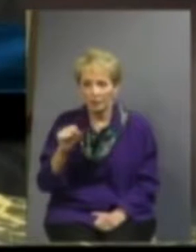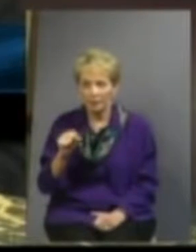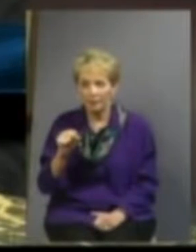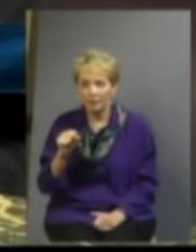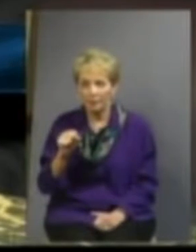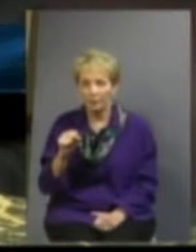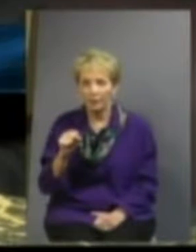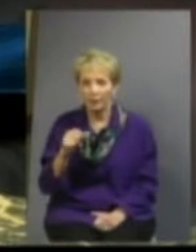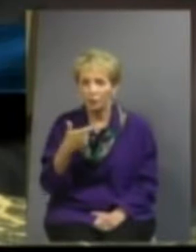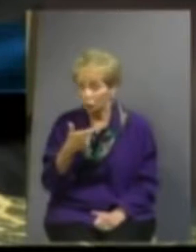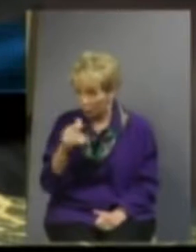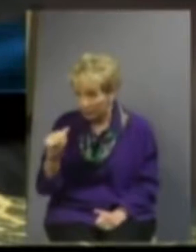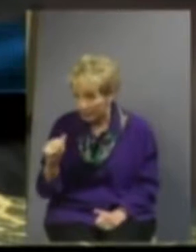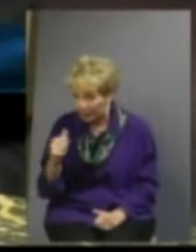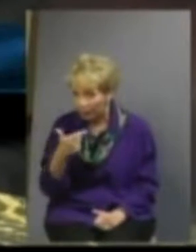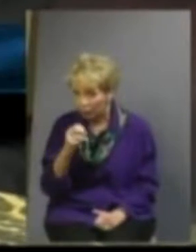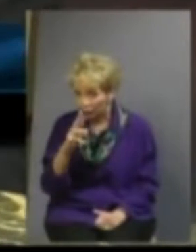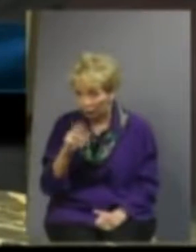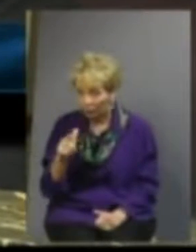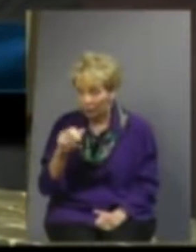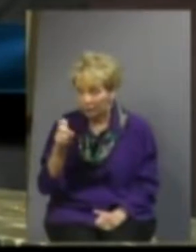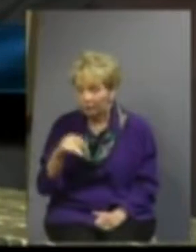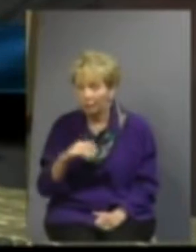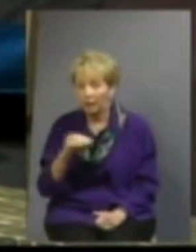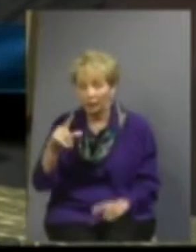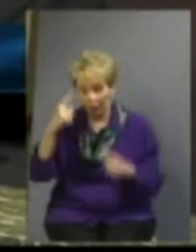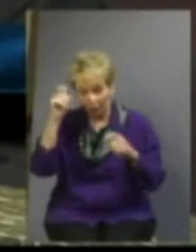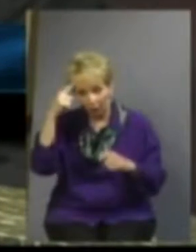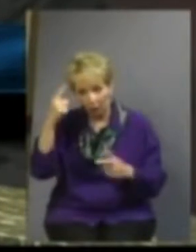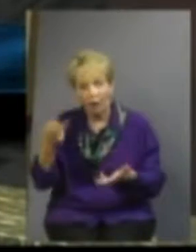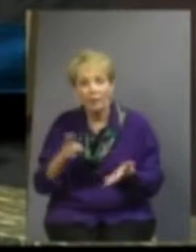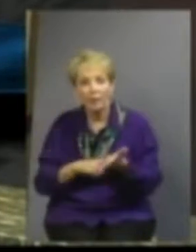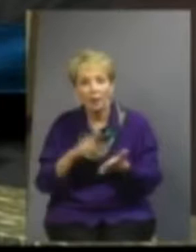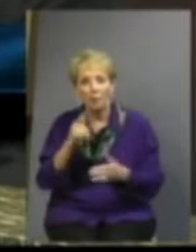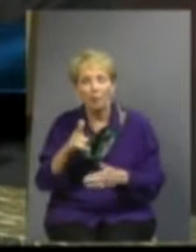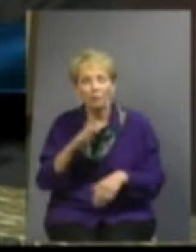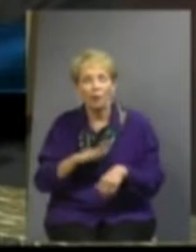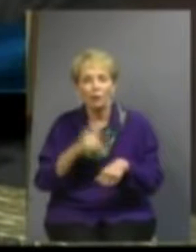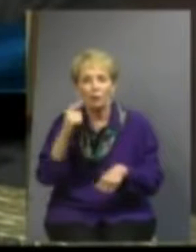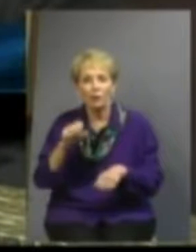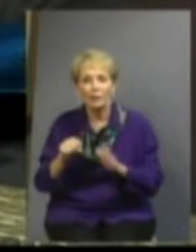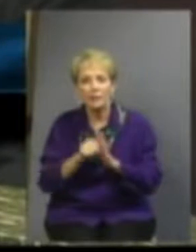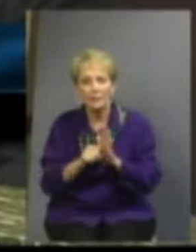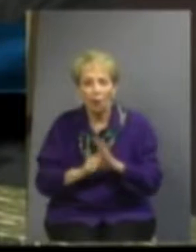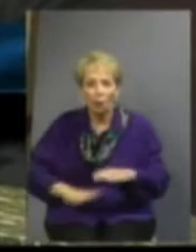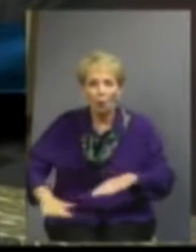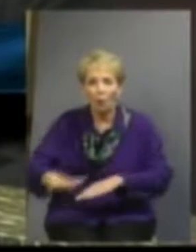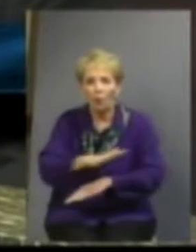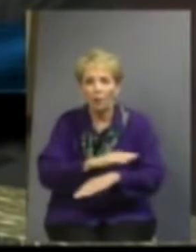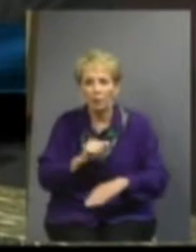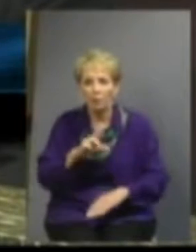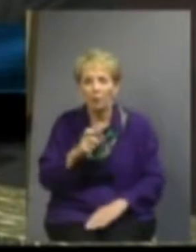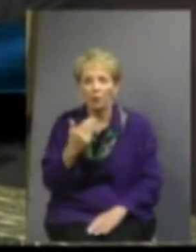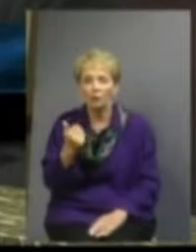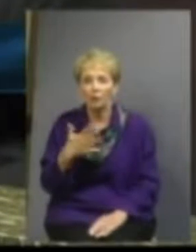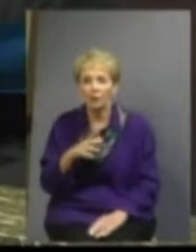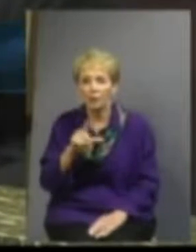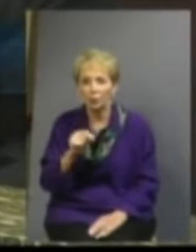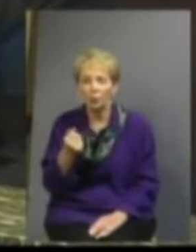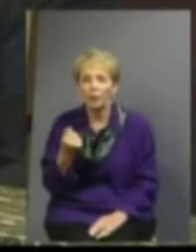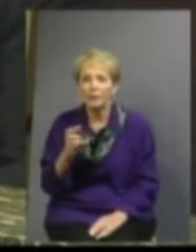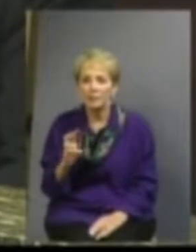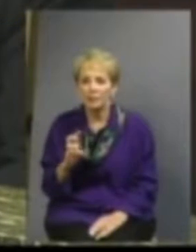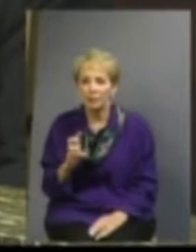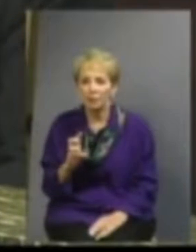passed and the governor has signed a bill calling for a statewide referendum on March 15th,